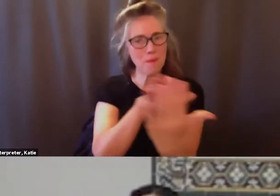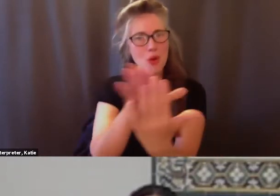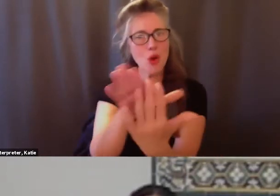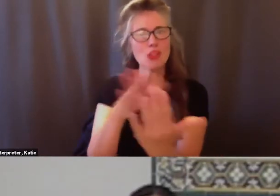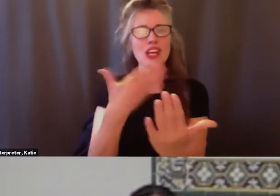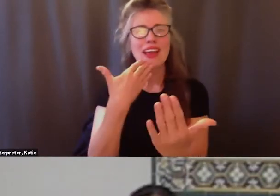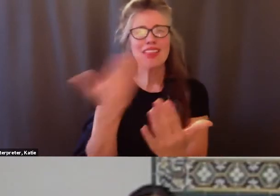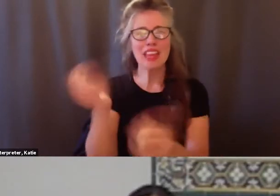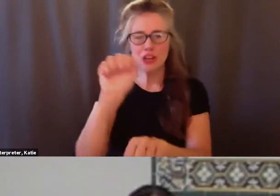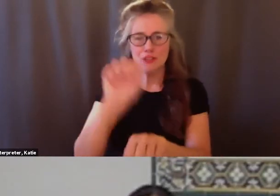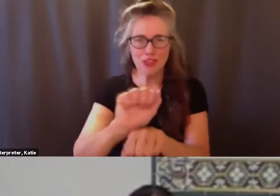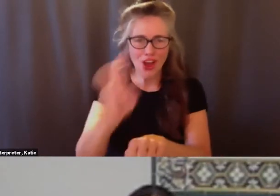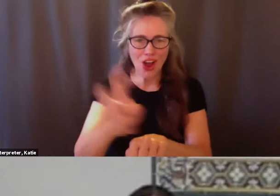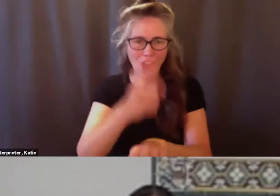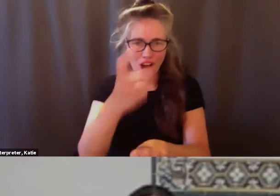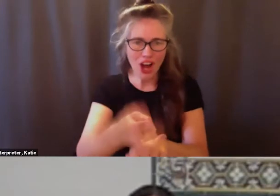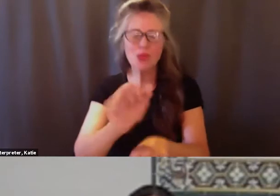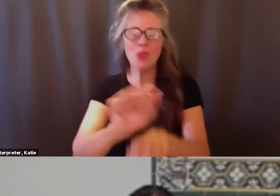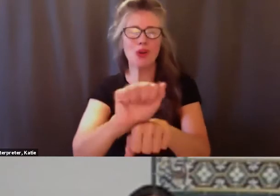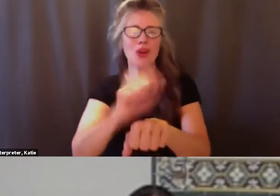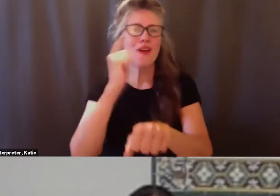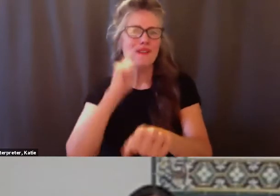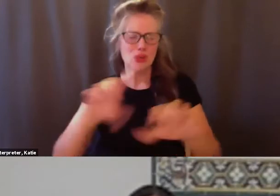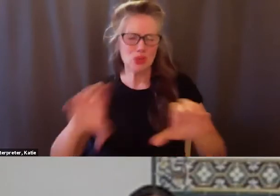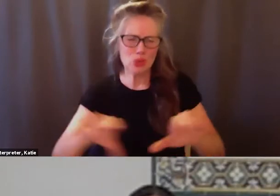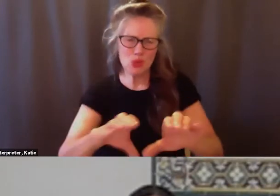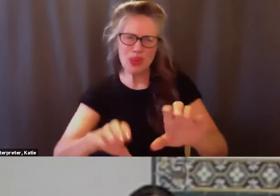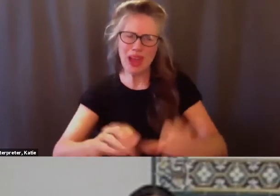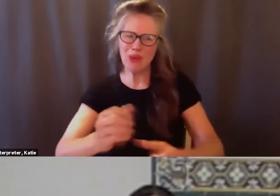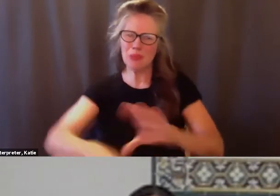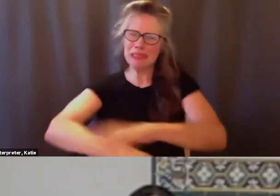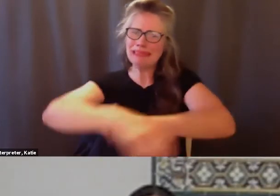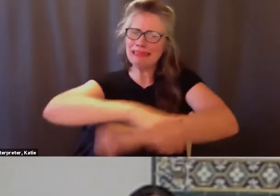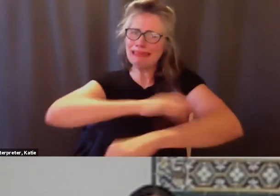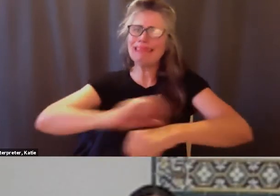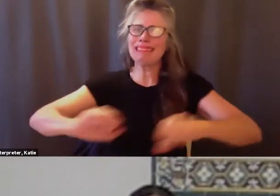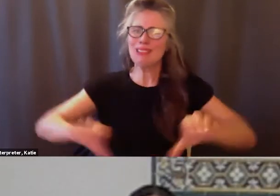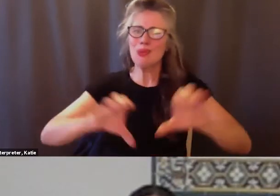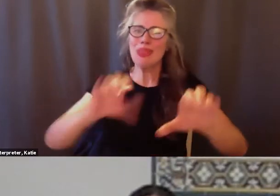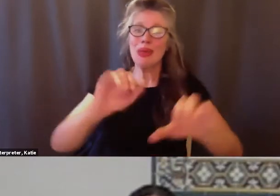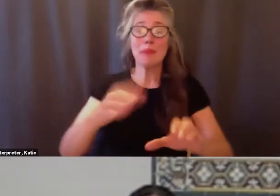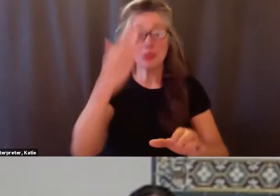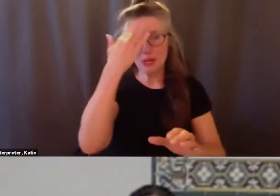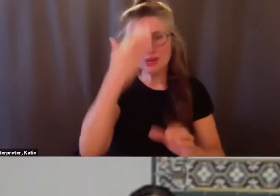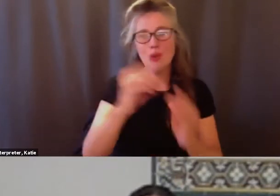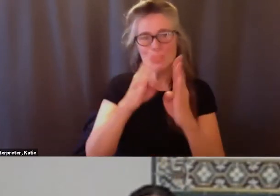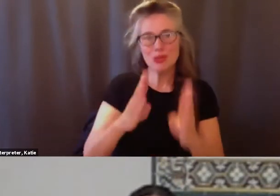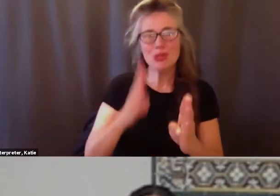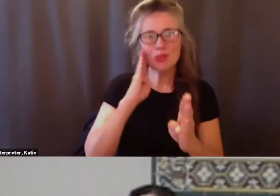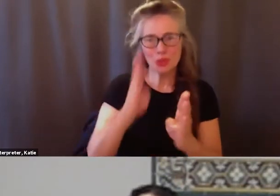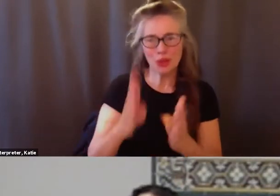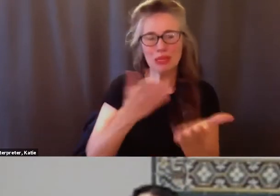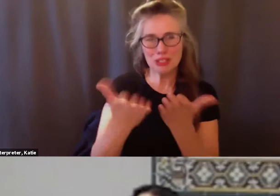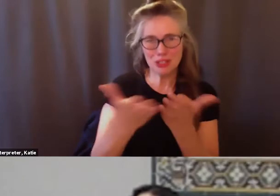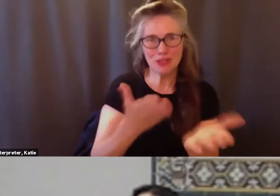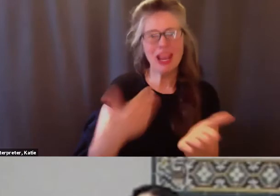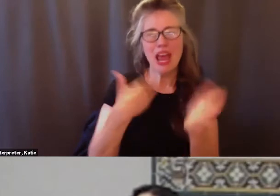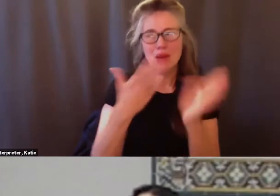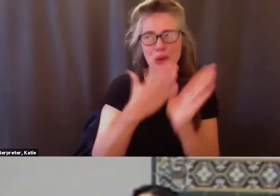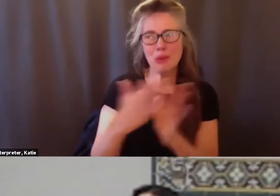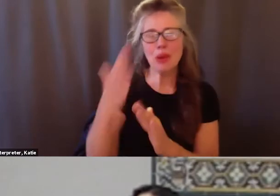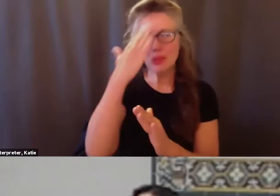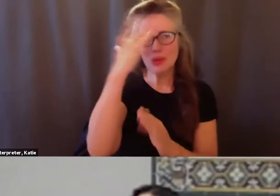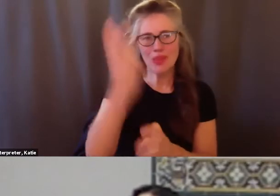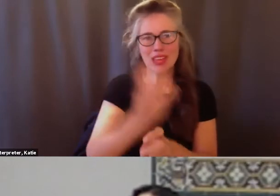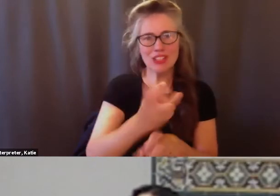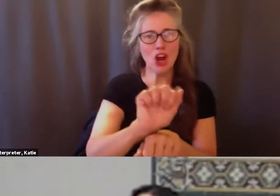hard work in. We know that's going to be hard work to be able to do that, but we know in the end they will be better served, and we're preparing them for that, doing that. And know that's hard work.